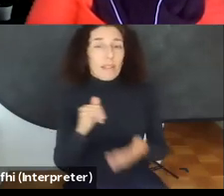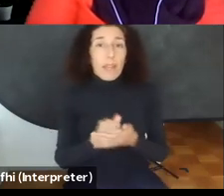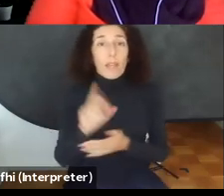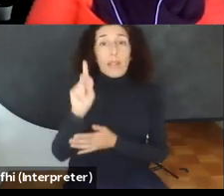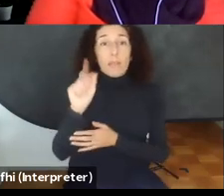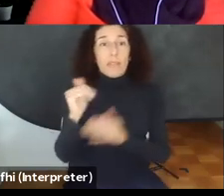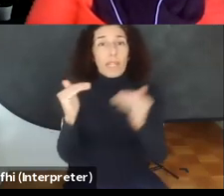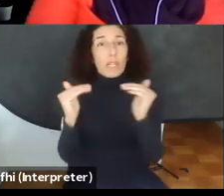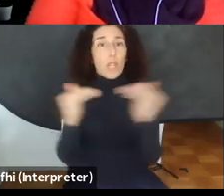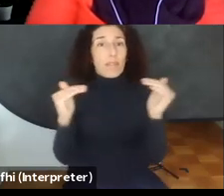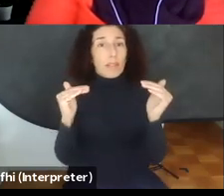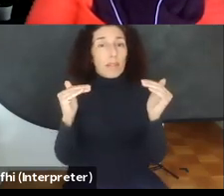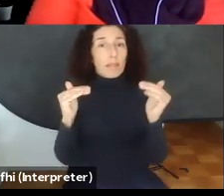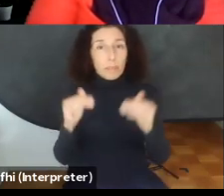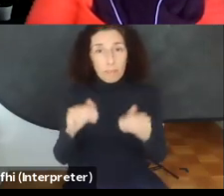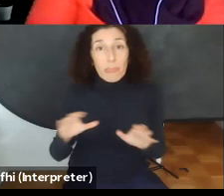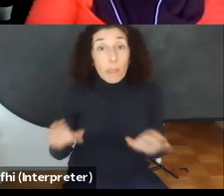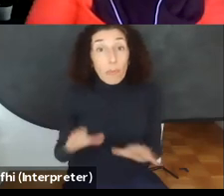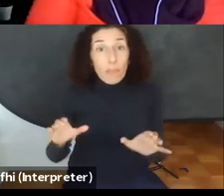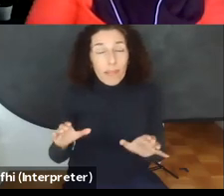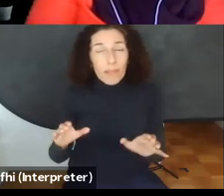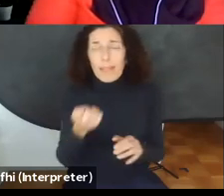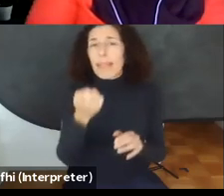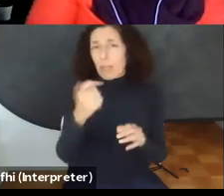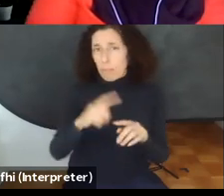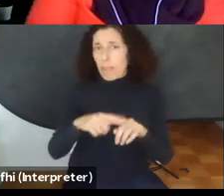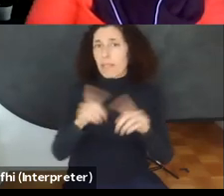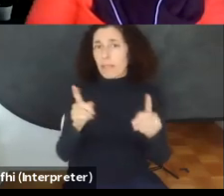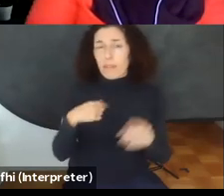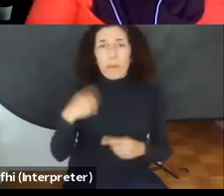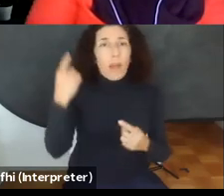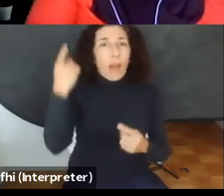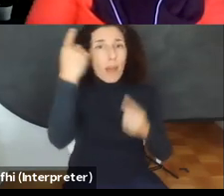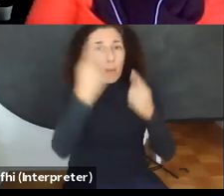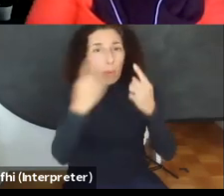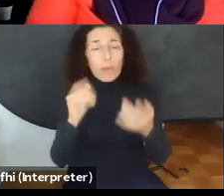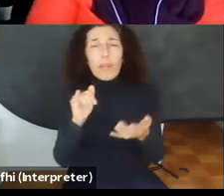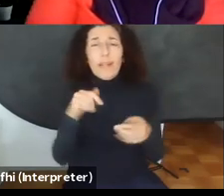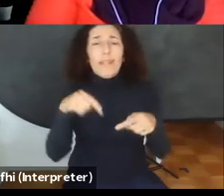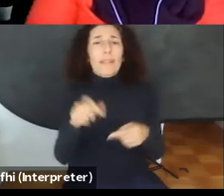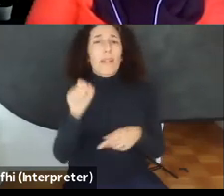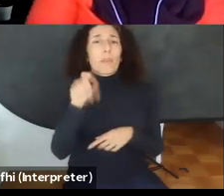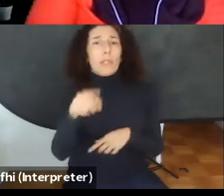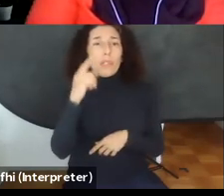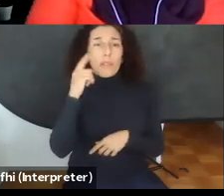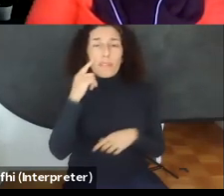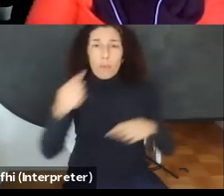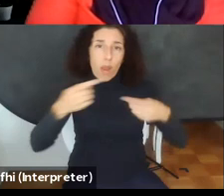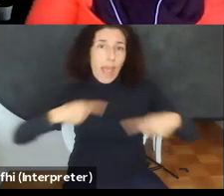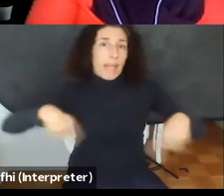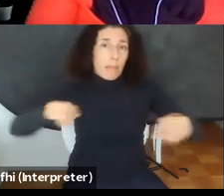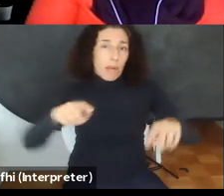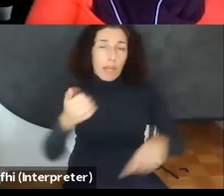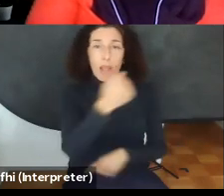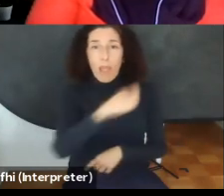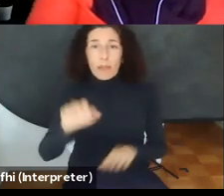justice movement, which is not quite the same thing. And so I wonder, this is really for everybody or anybody